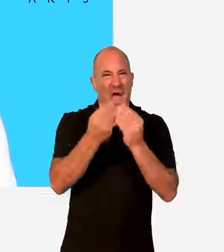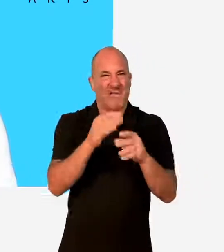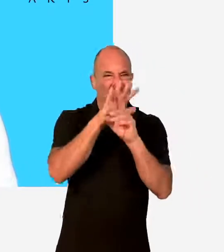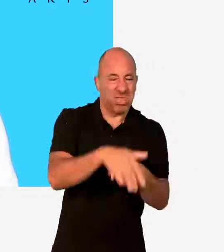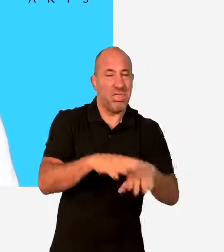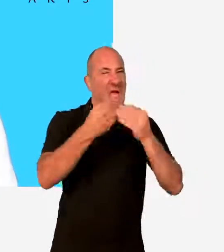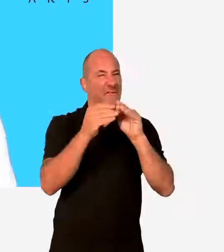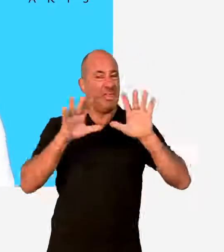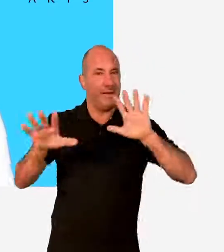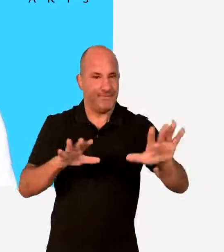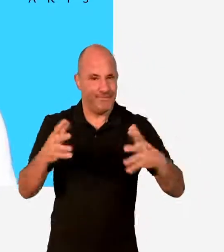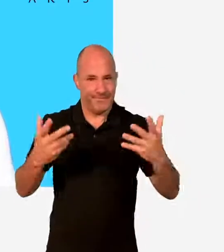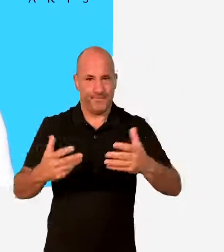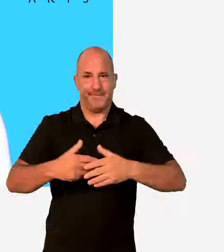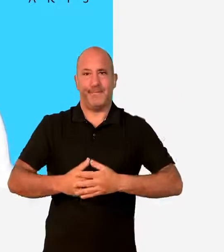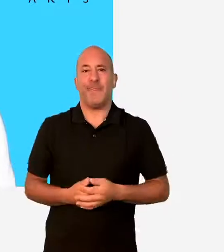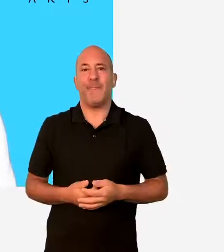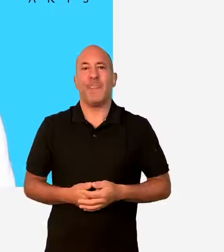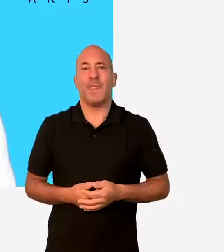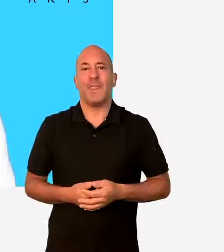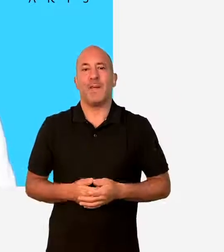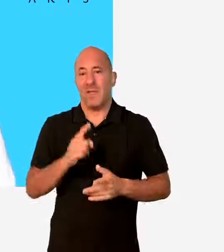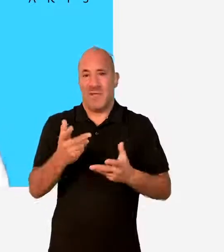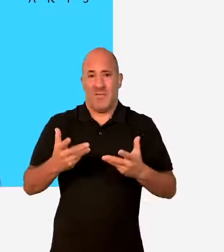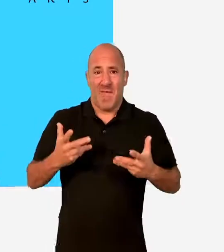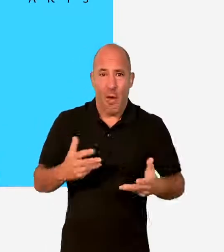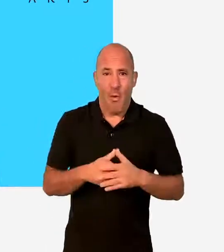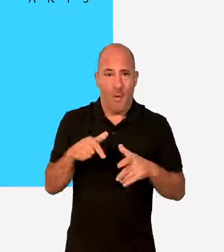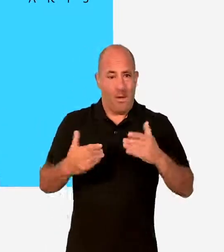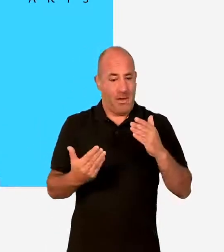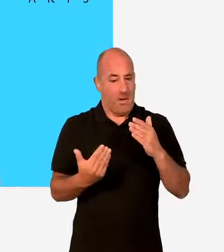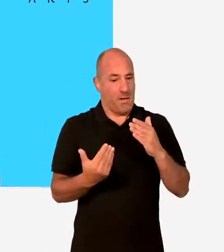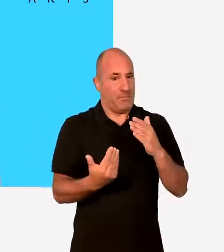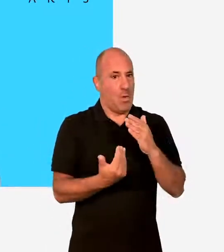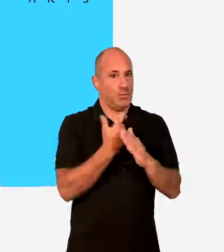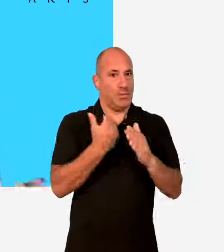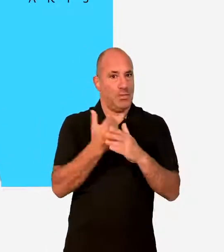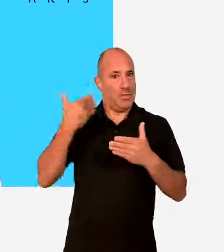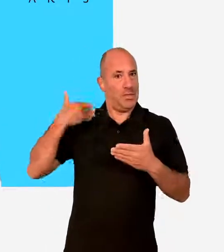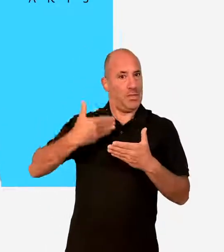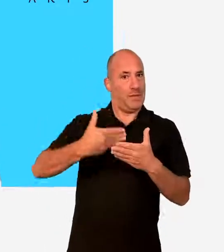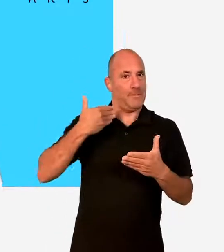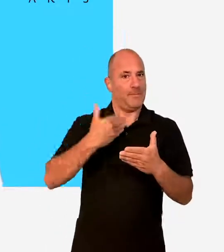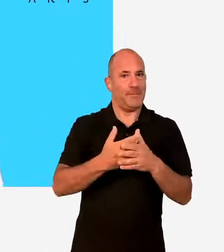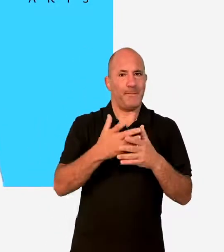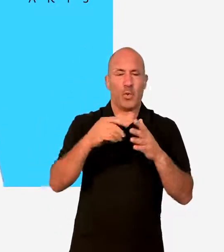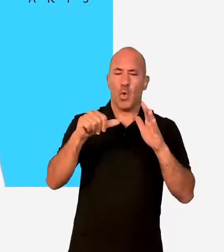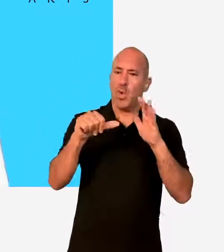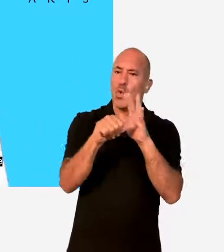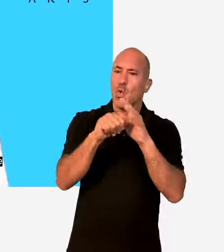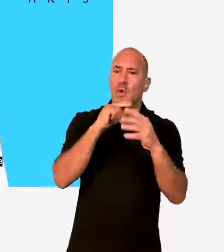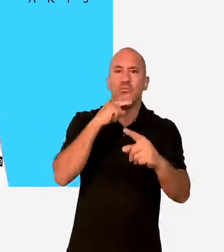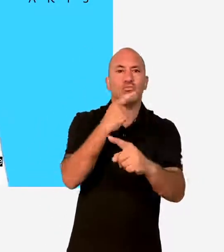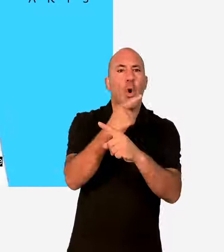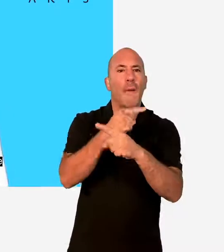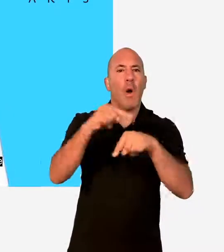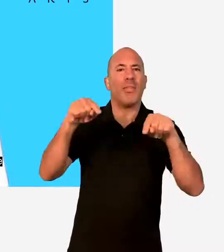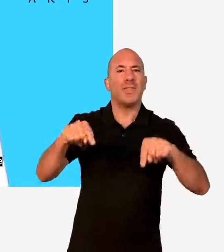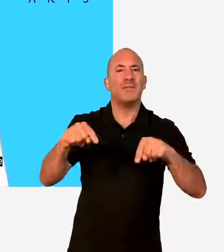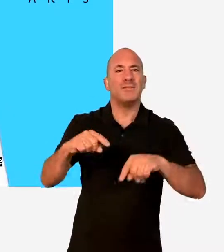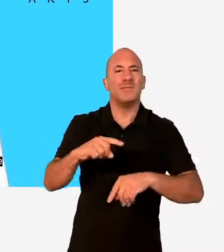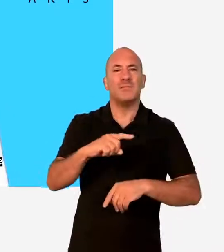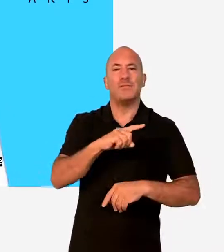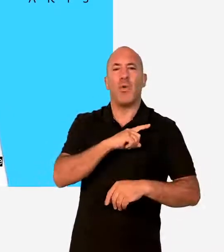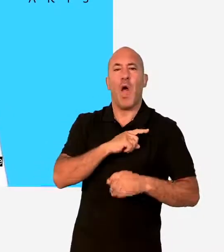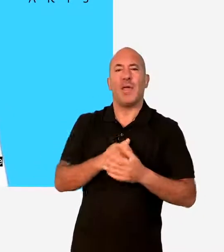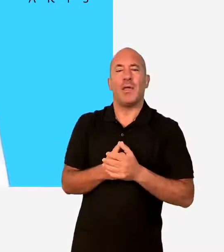racist imaging, misogyny, and all of that. But now, sort of in this contemporary era of work, it's difficult to have that